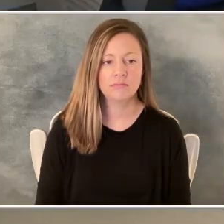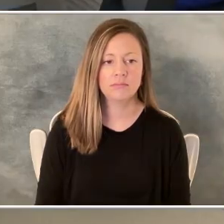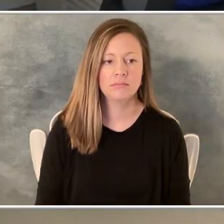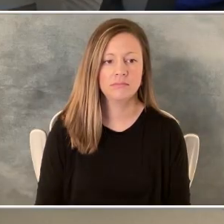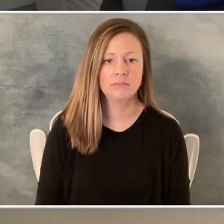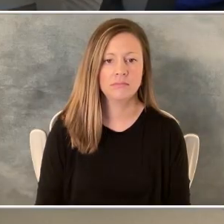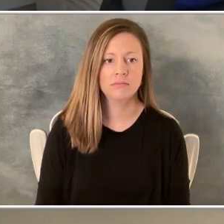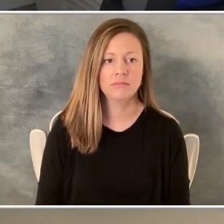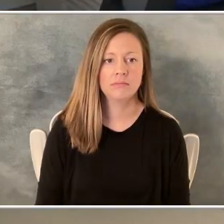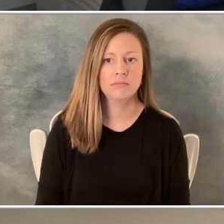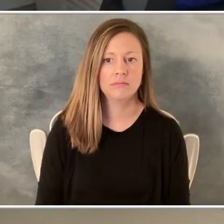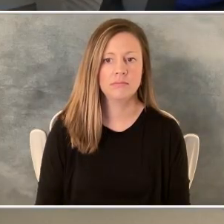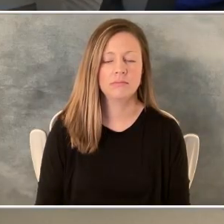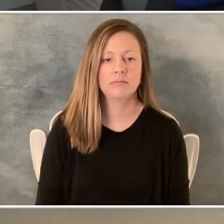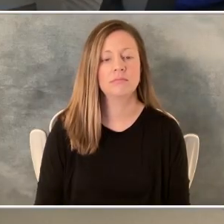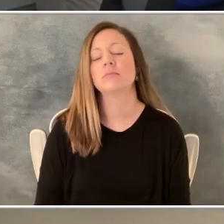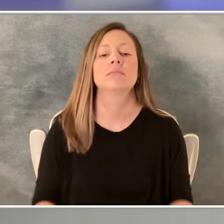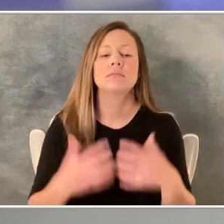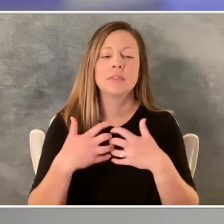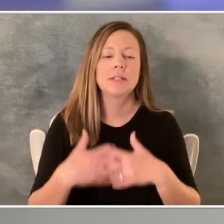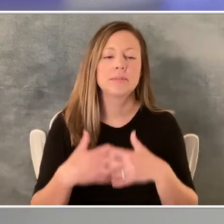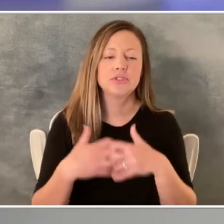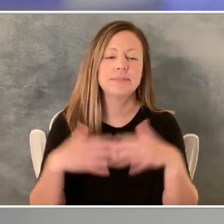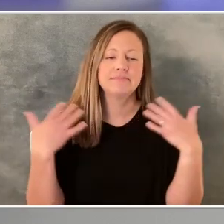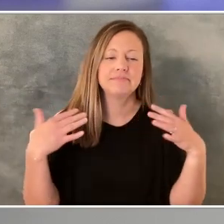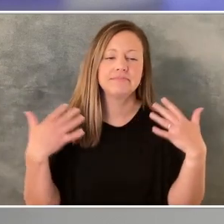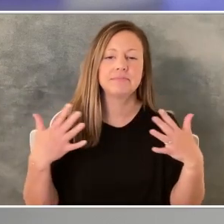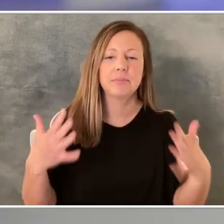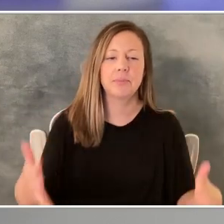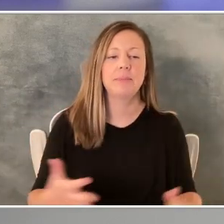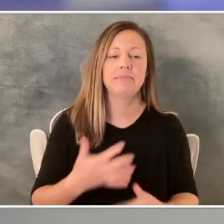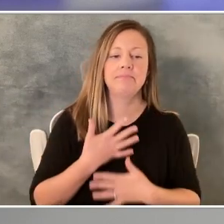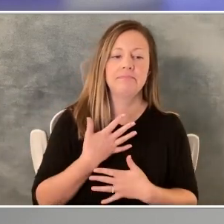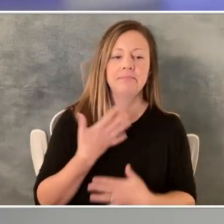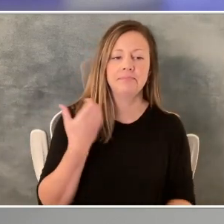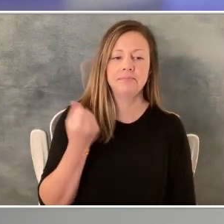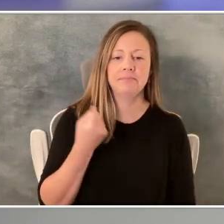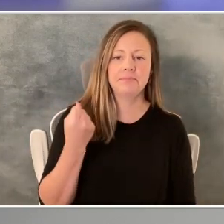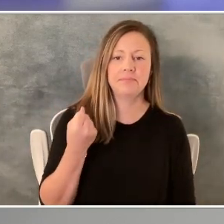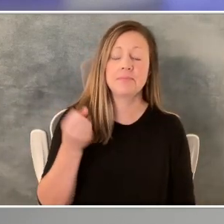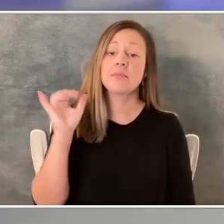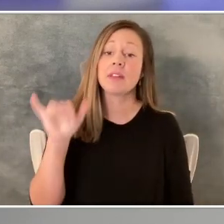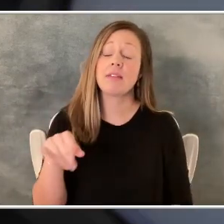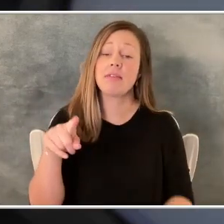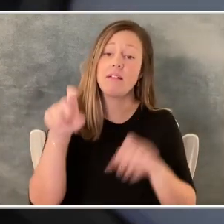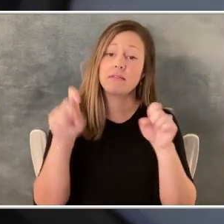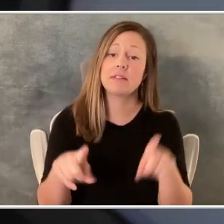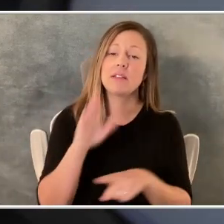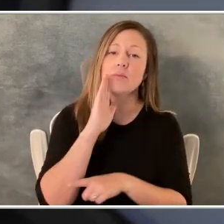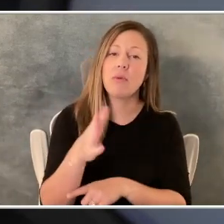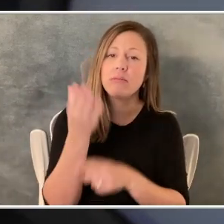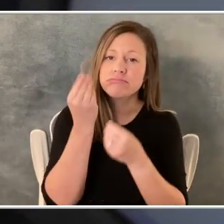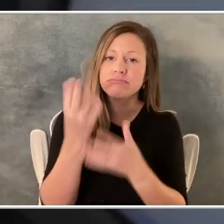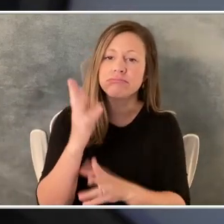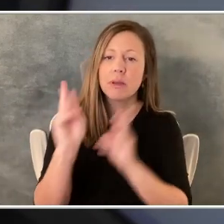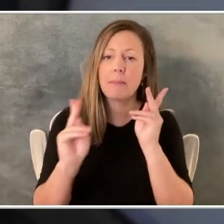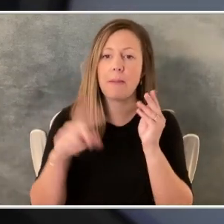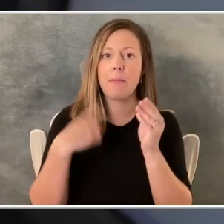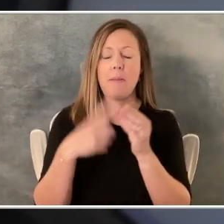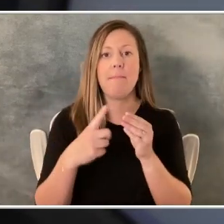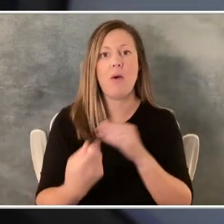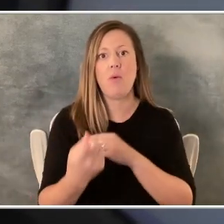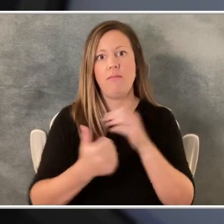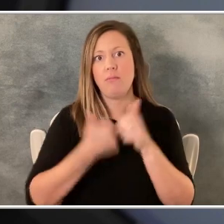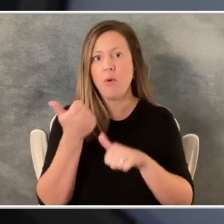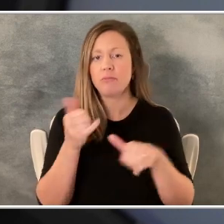breathe in. Hold your breath. This screening alerts patients to one of the deadliest cancers in the U.S.,